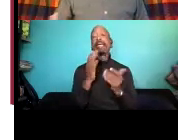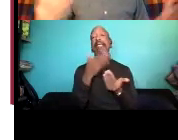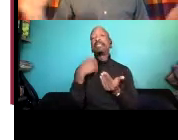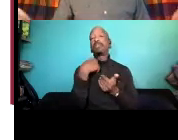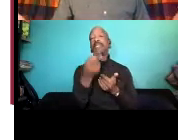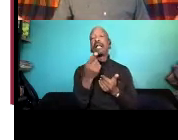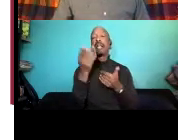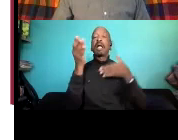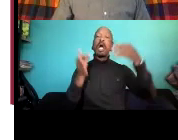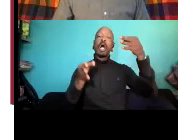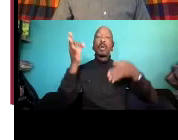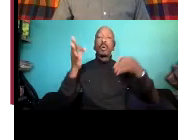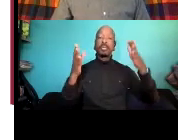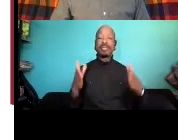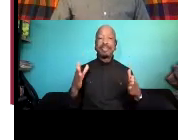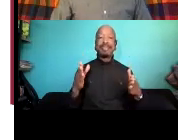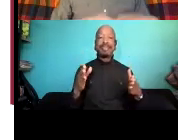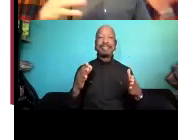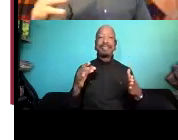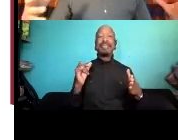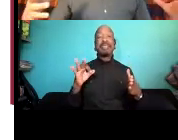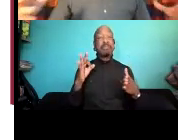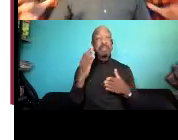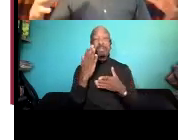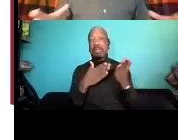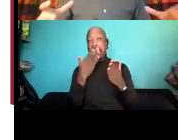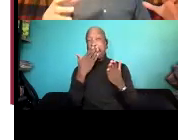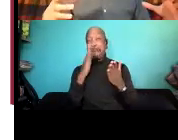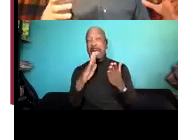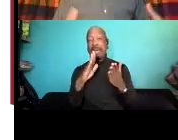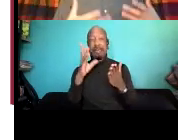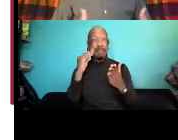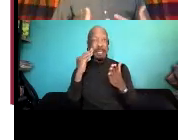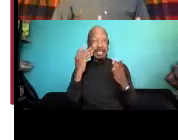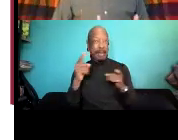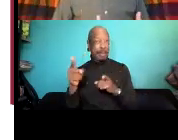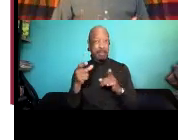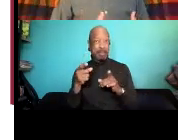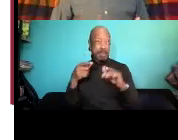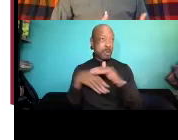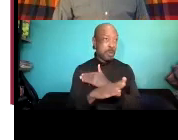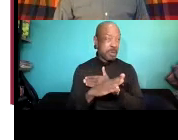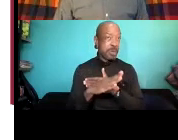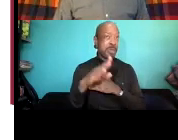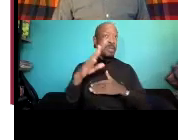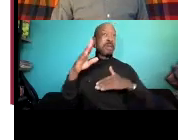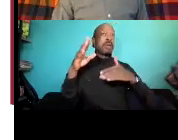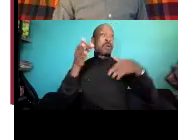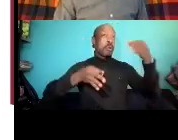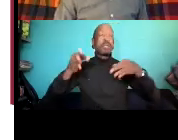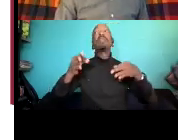in some bad case scenario that you all actually are sharing real power and responsibility